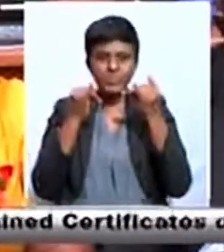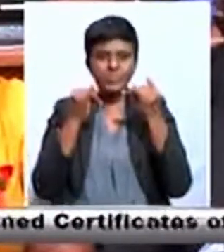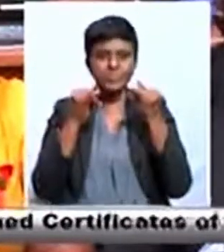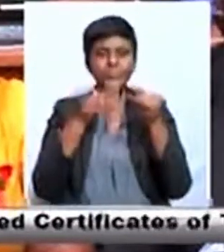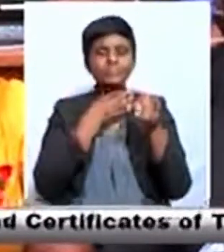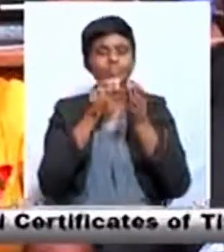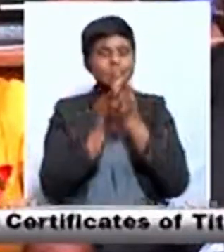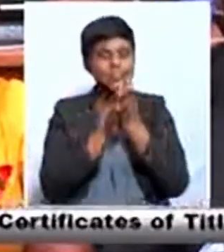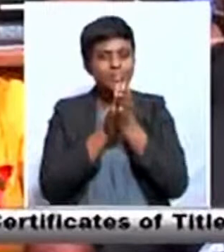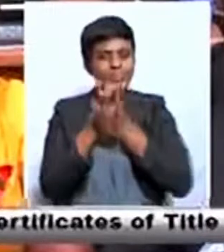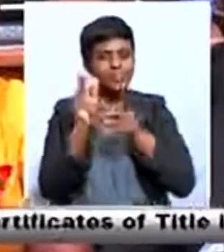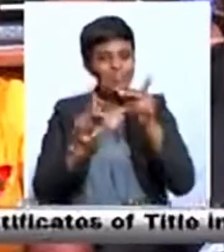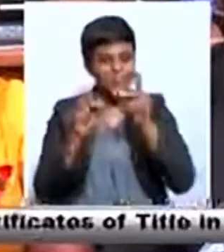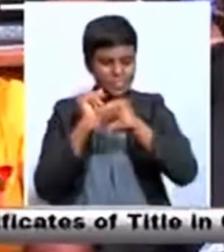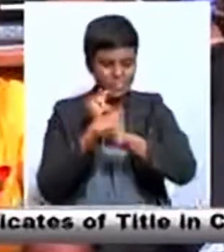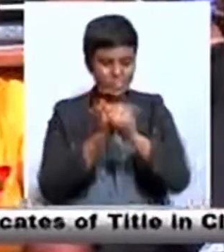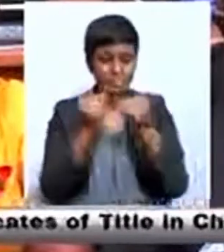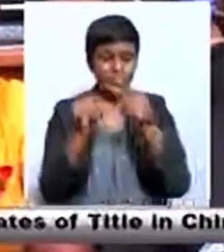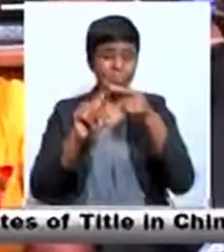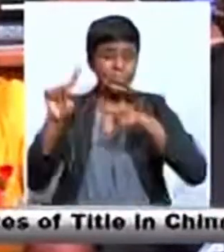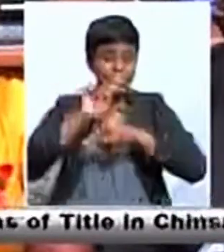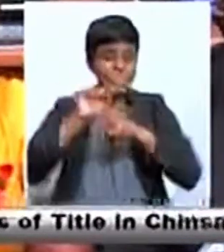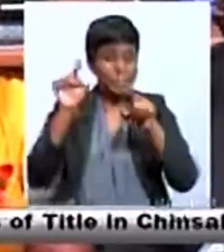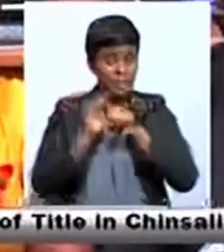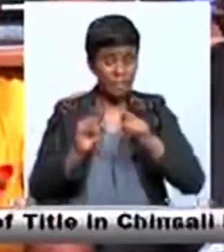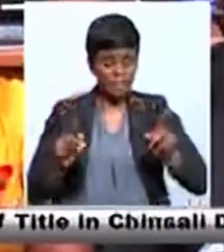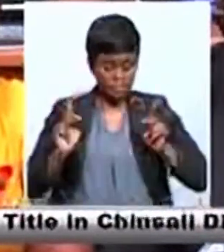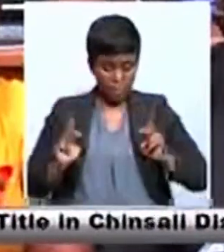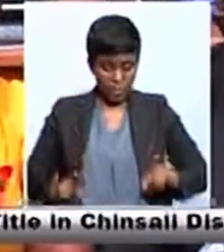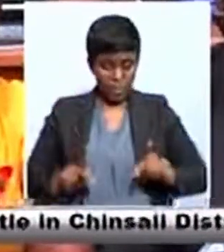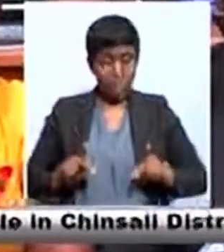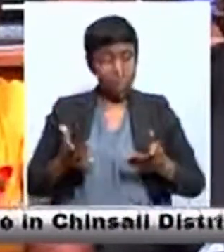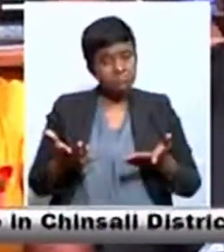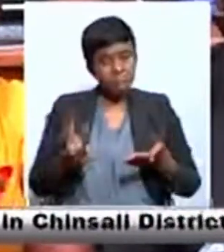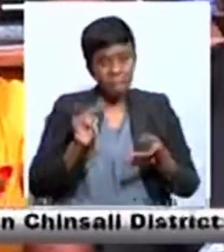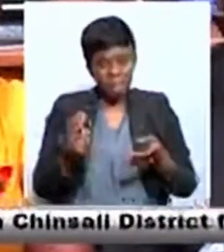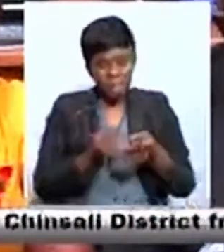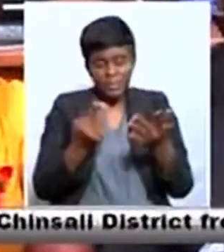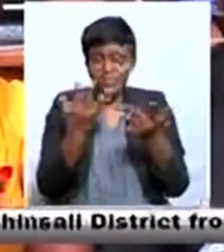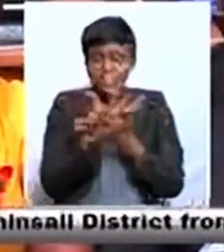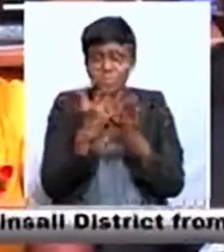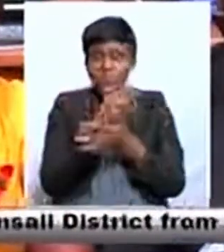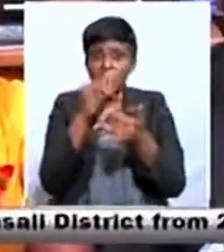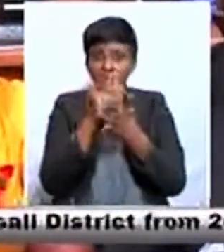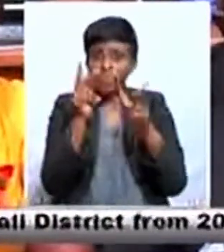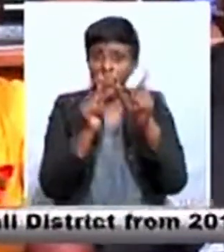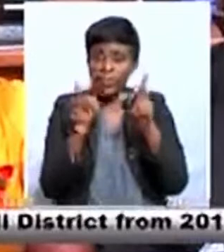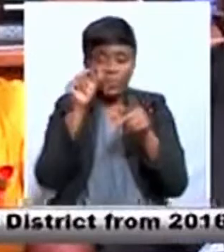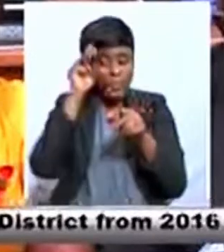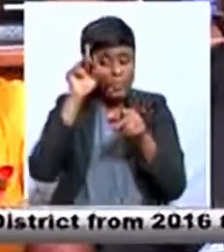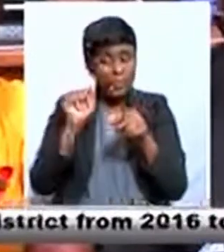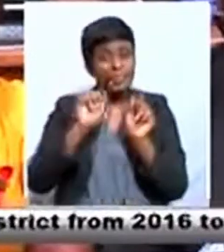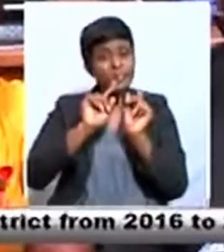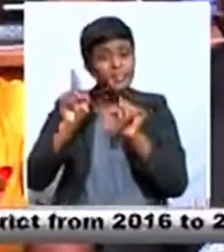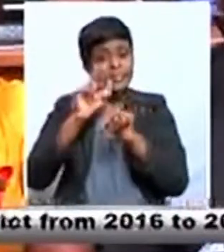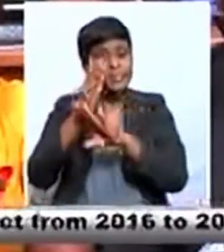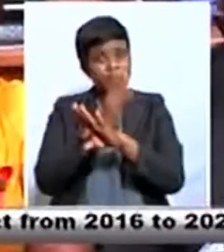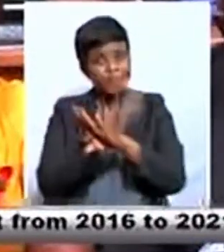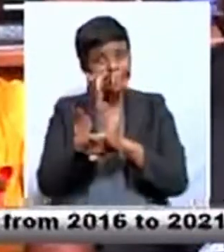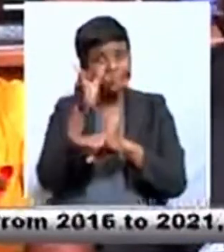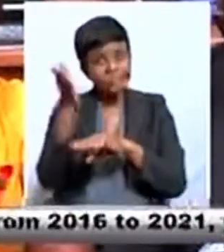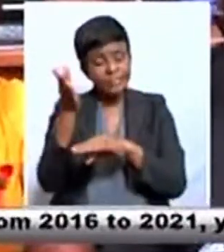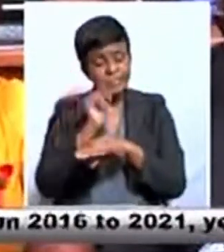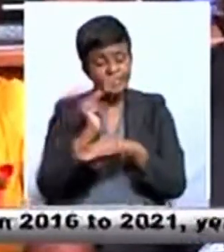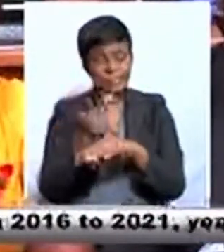our people. Today, even an ordinary person, we used to fear, all of us were clients of this ministry before we went there. We used to